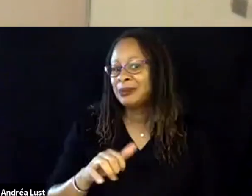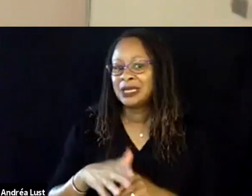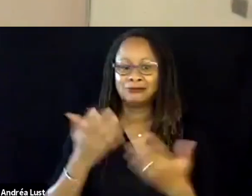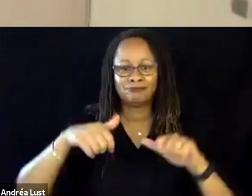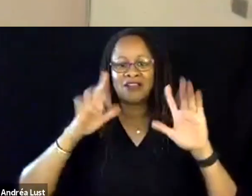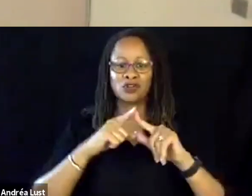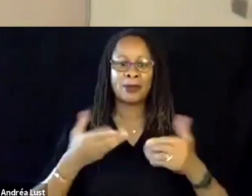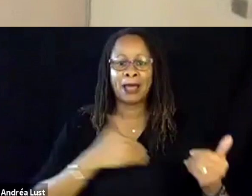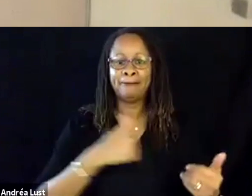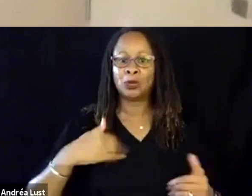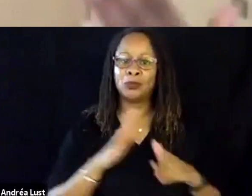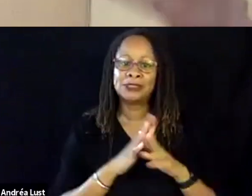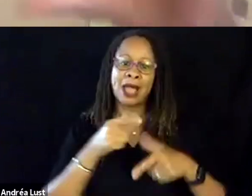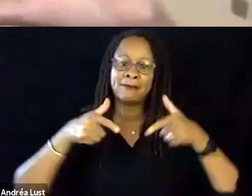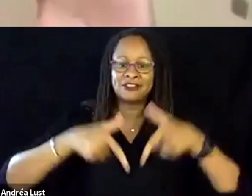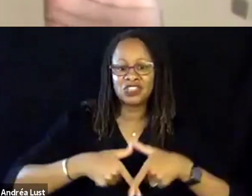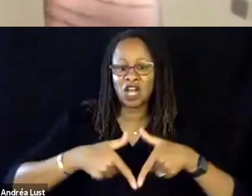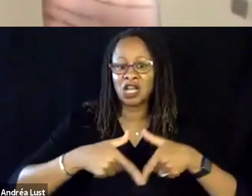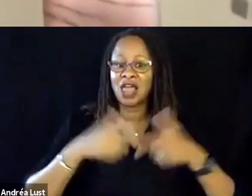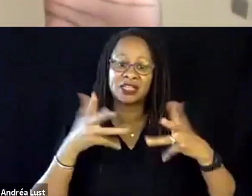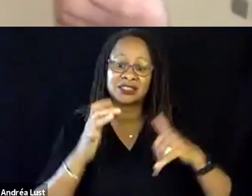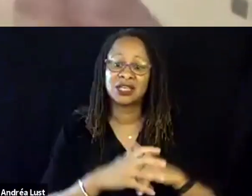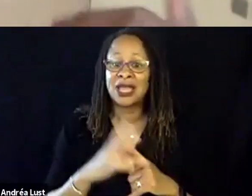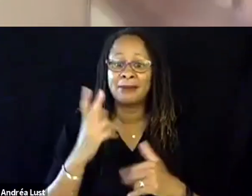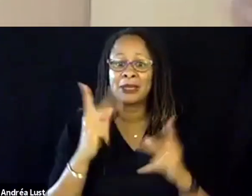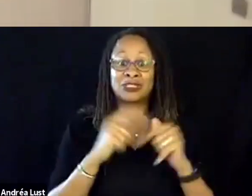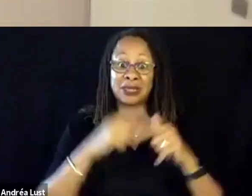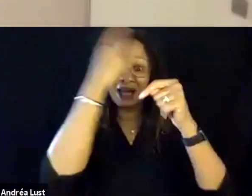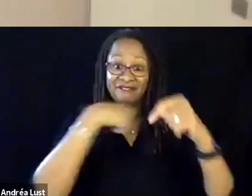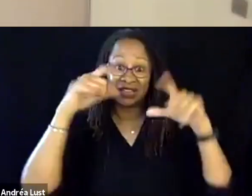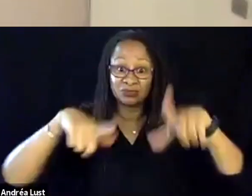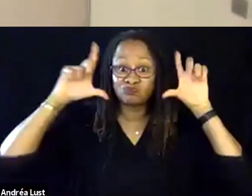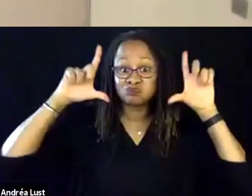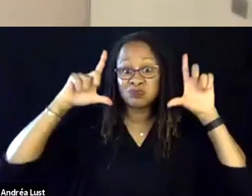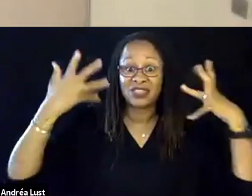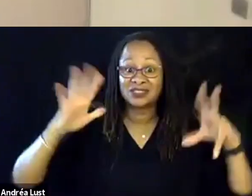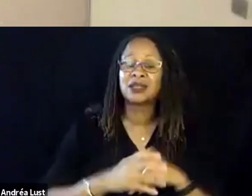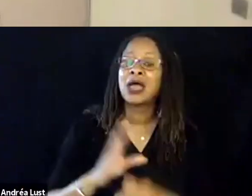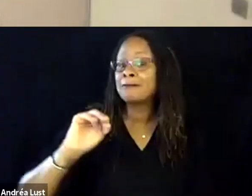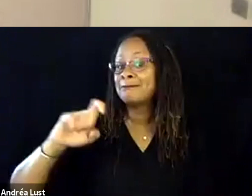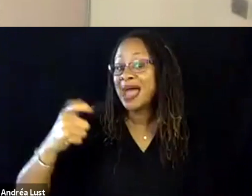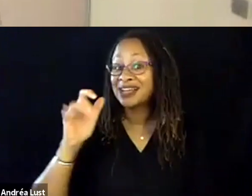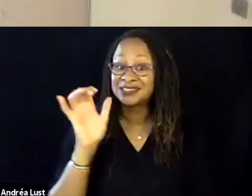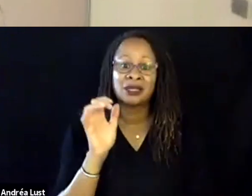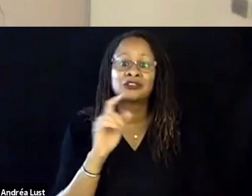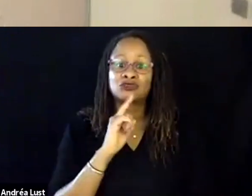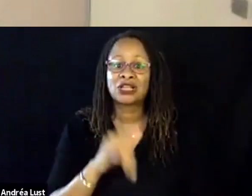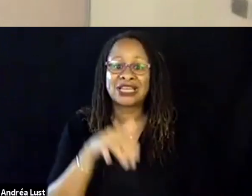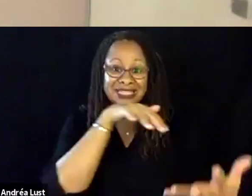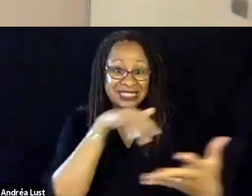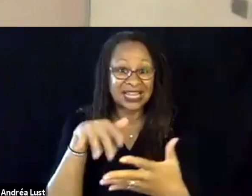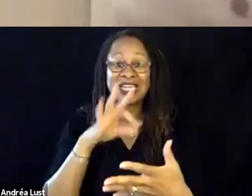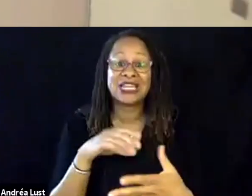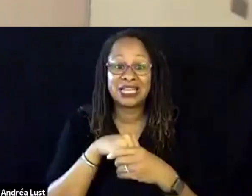my boobs and my vagina and people seeing what this was. So that's what Max was. Max is a study in women's